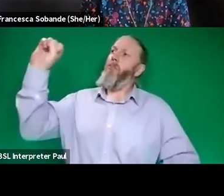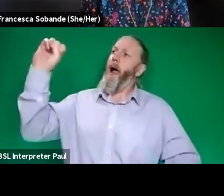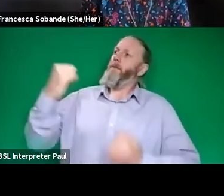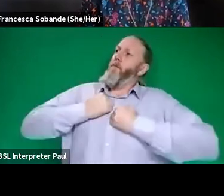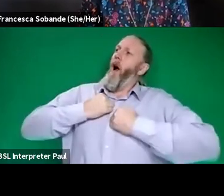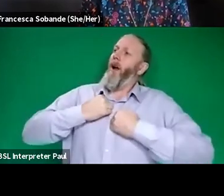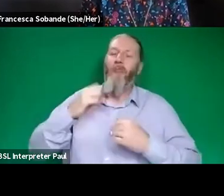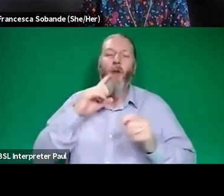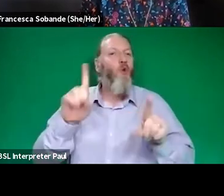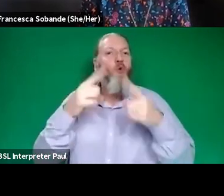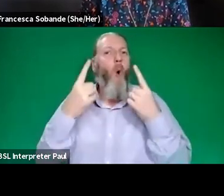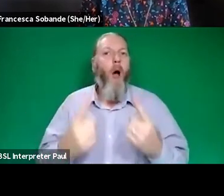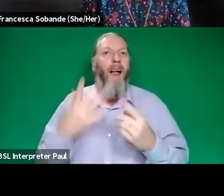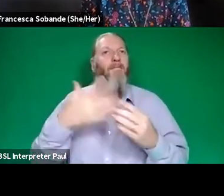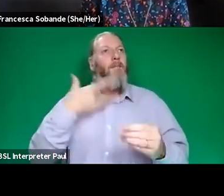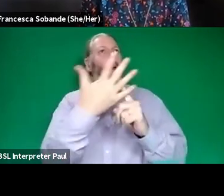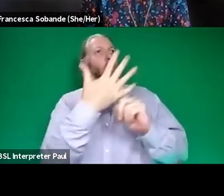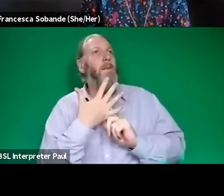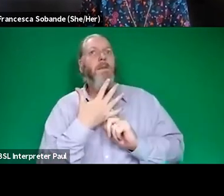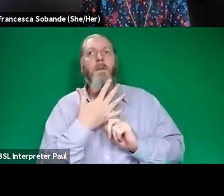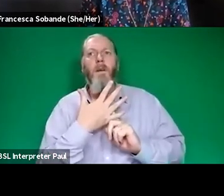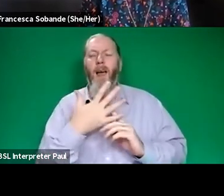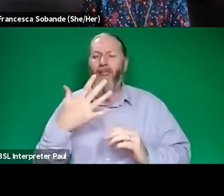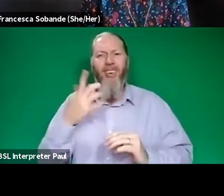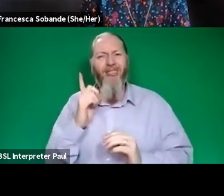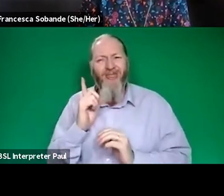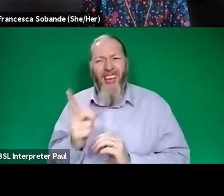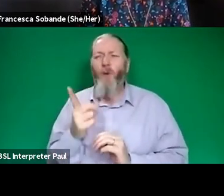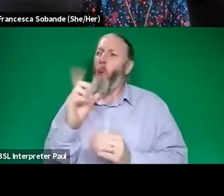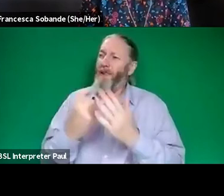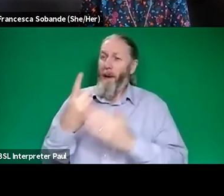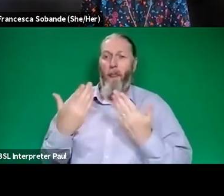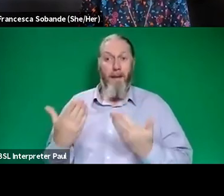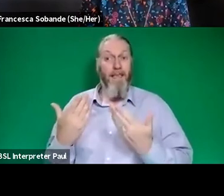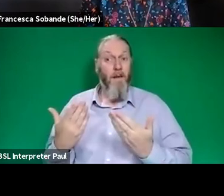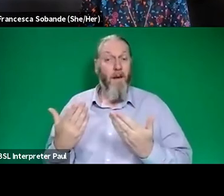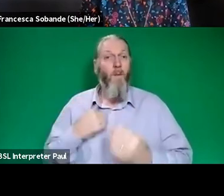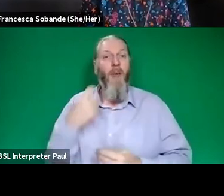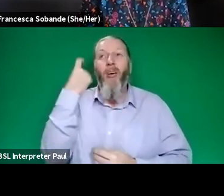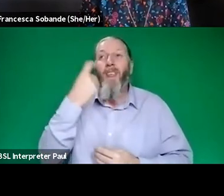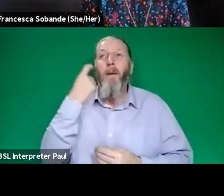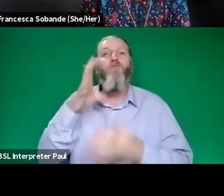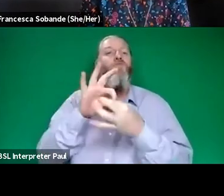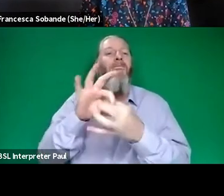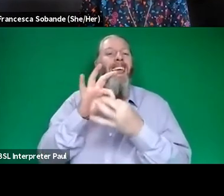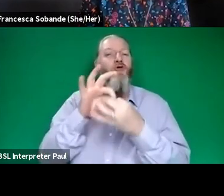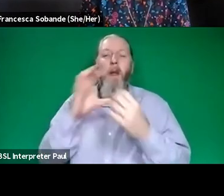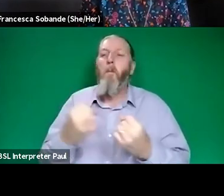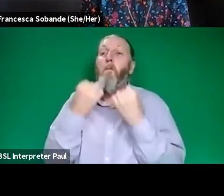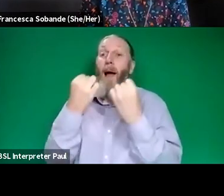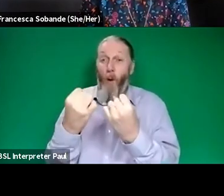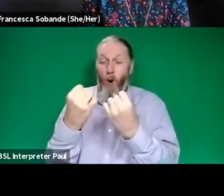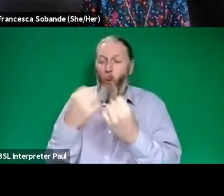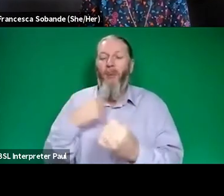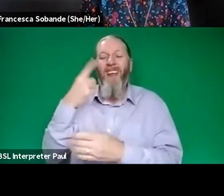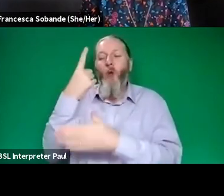of oppression. And that's where we're at, where we think about relational power in the context of a particular, often narrow group of people, but